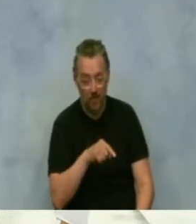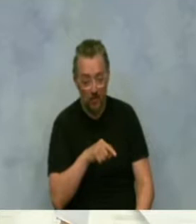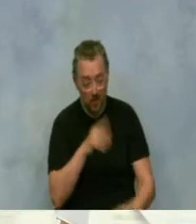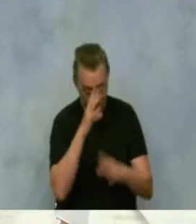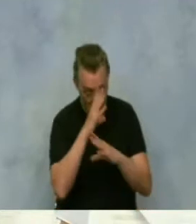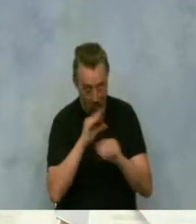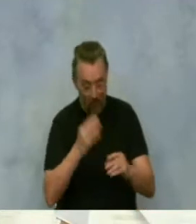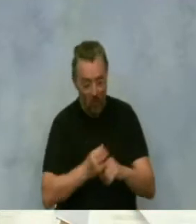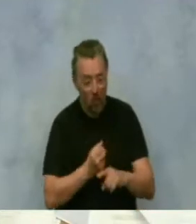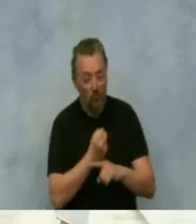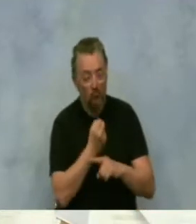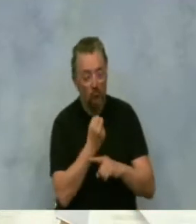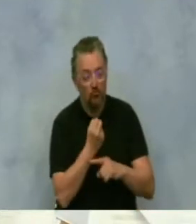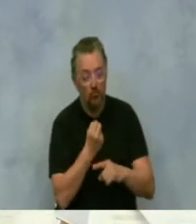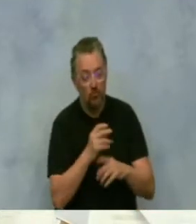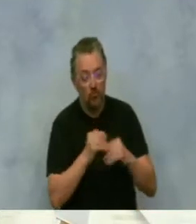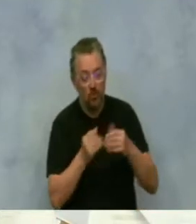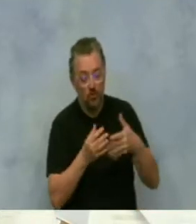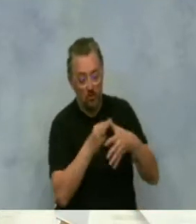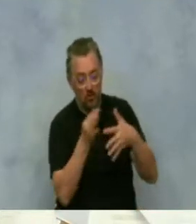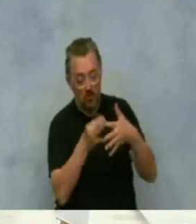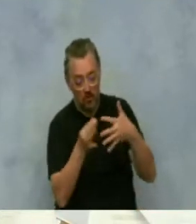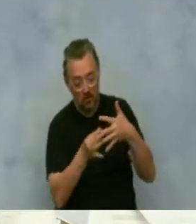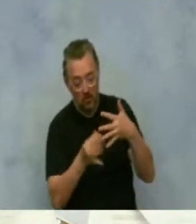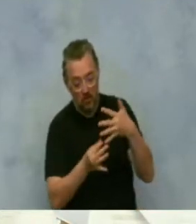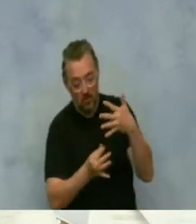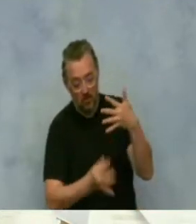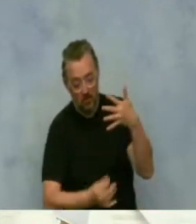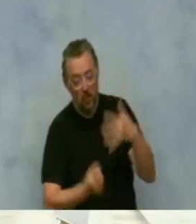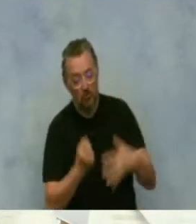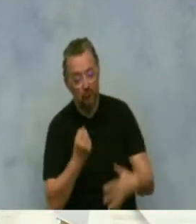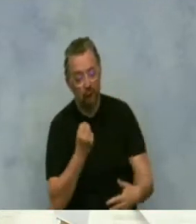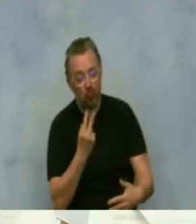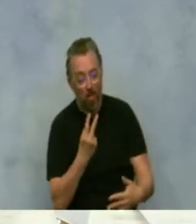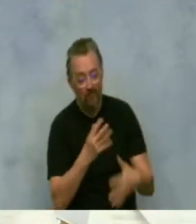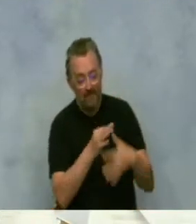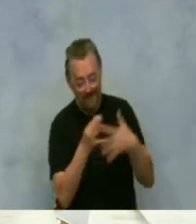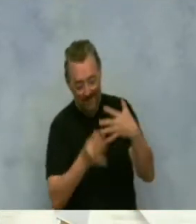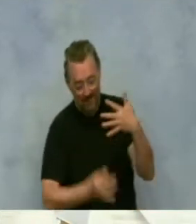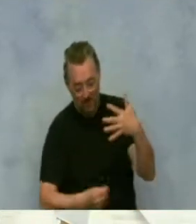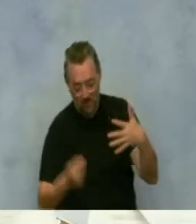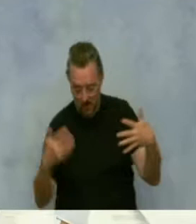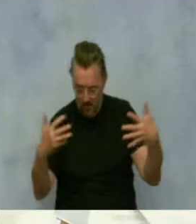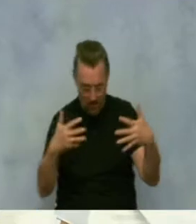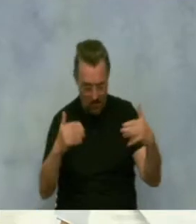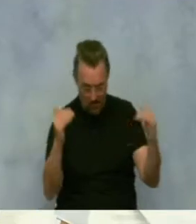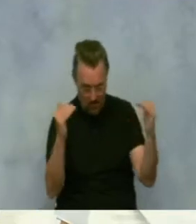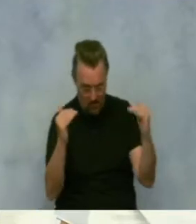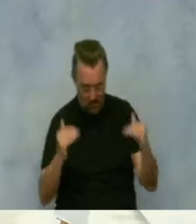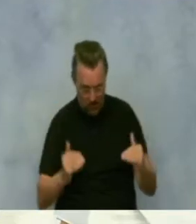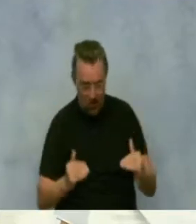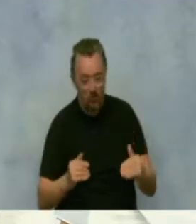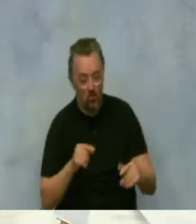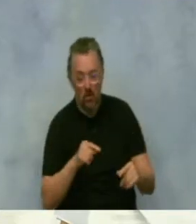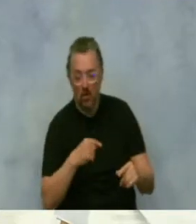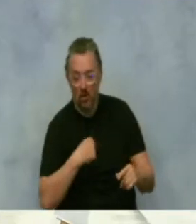there are 12 indicators against which we actually compare ourselves with. And in that